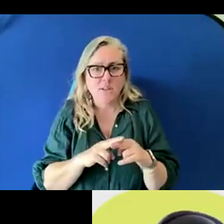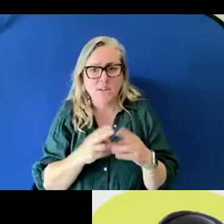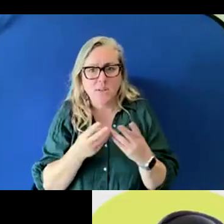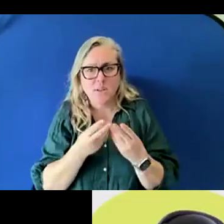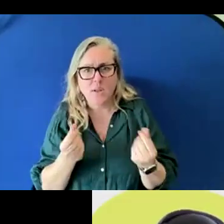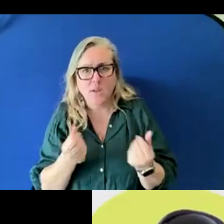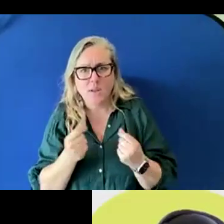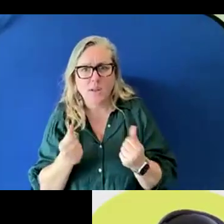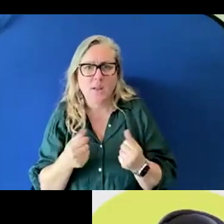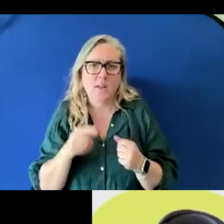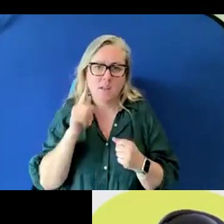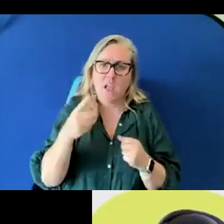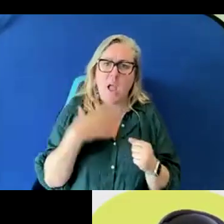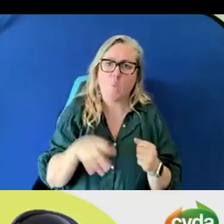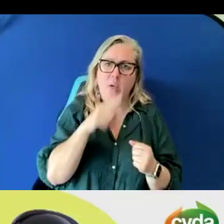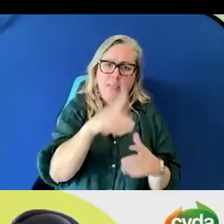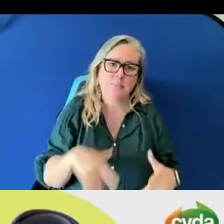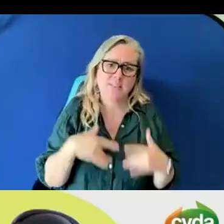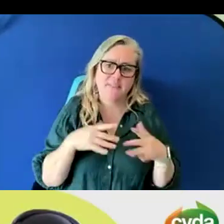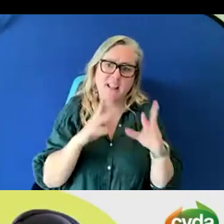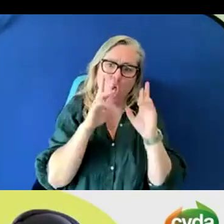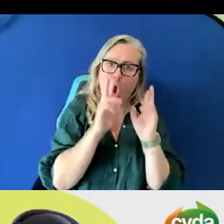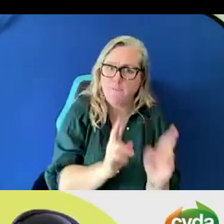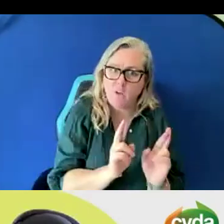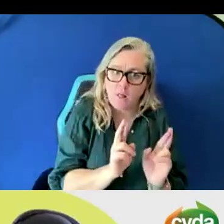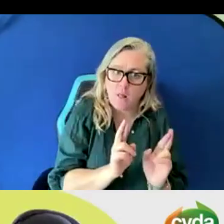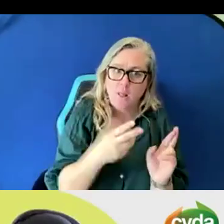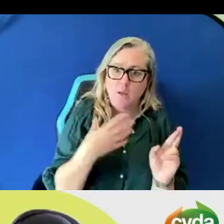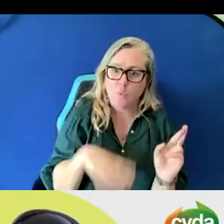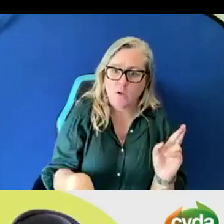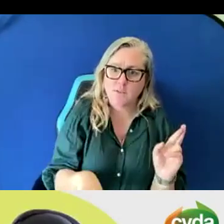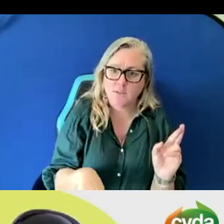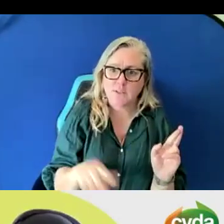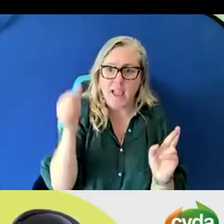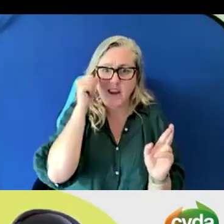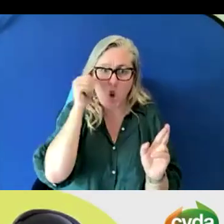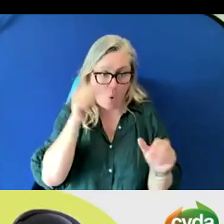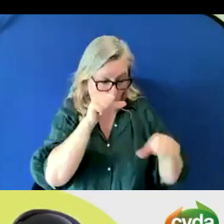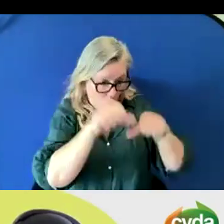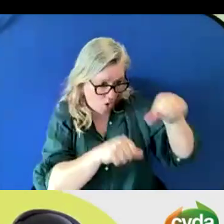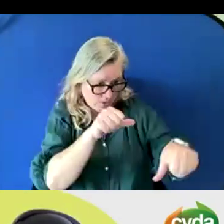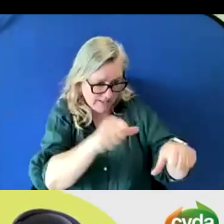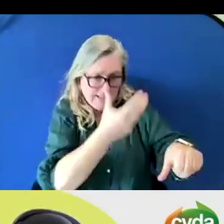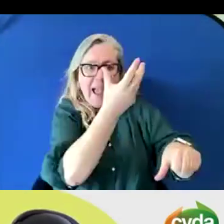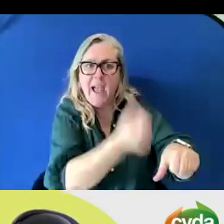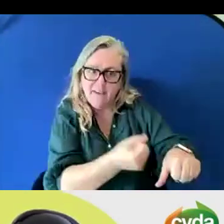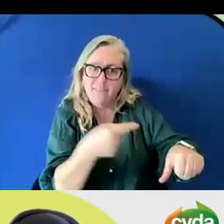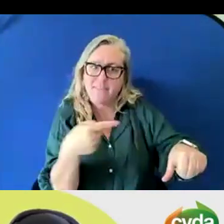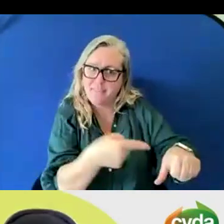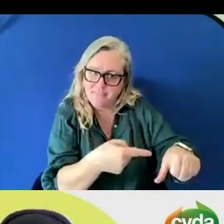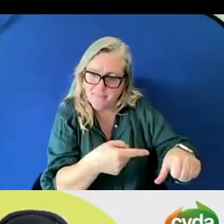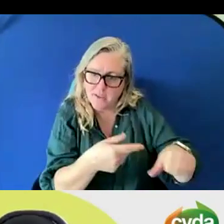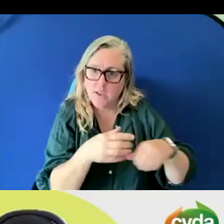Sense of hope, and knowing that there is a process. And I think the way that